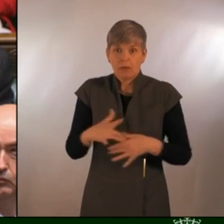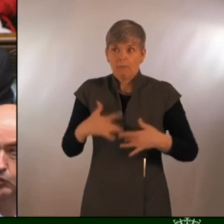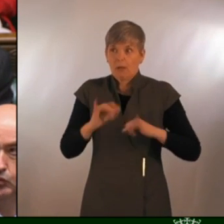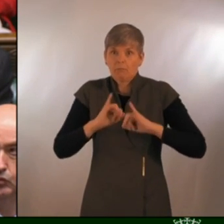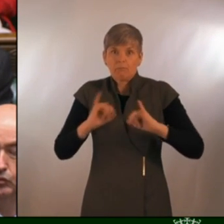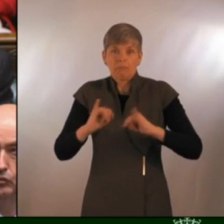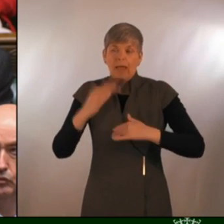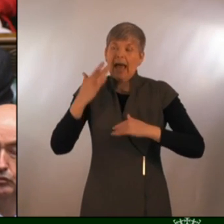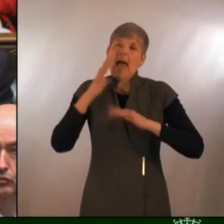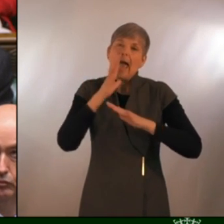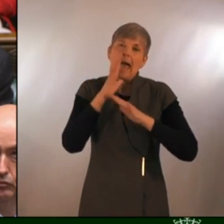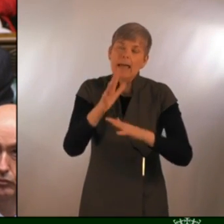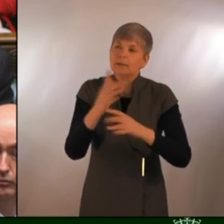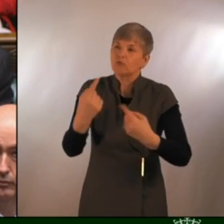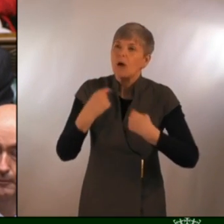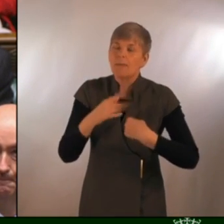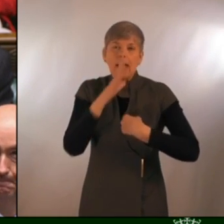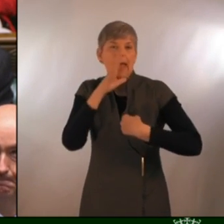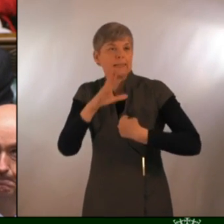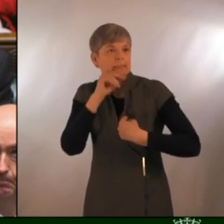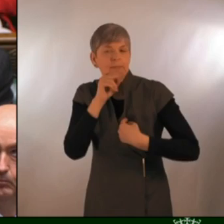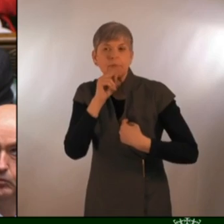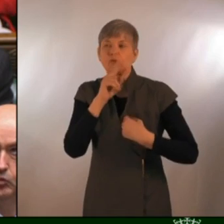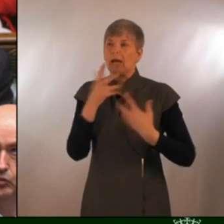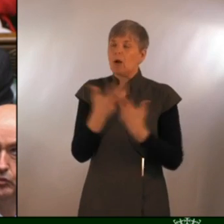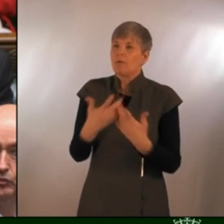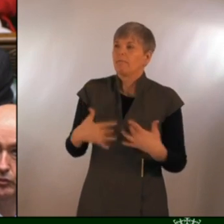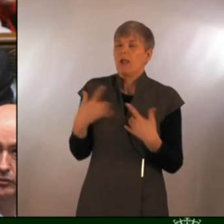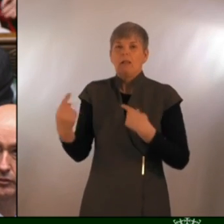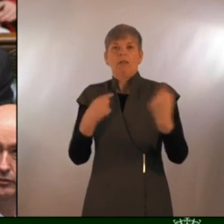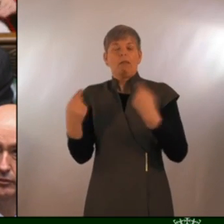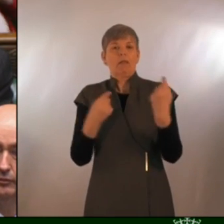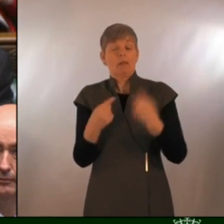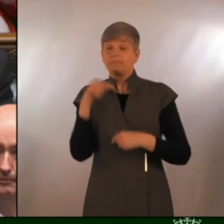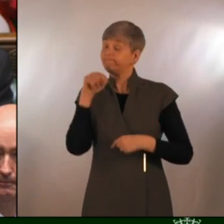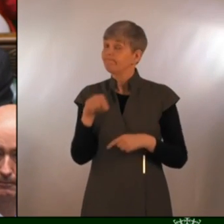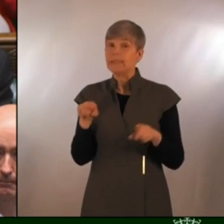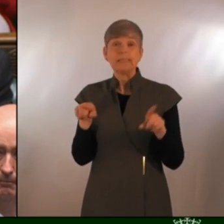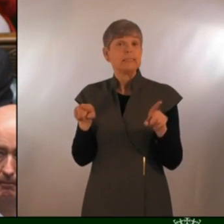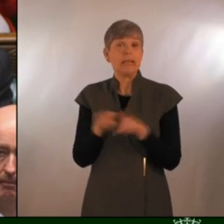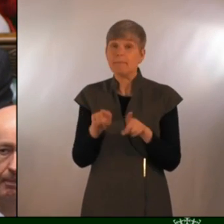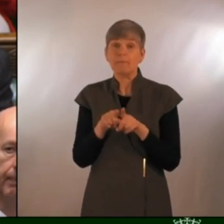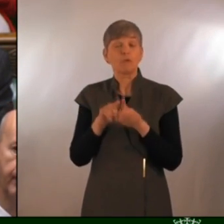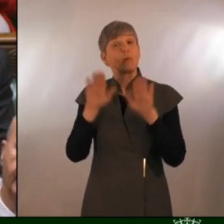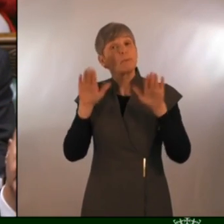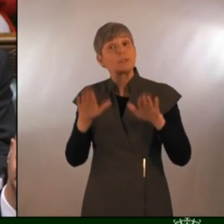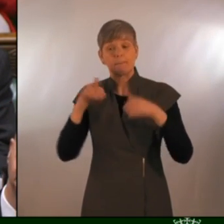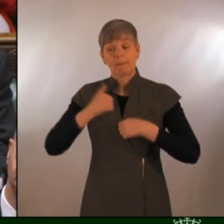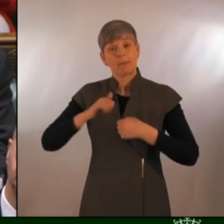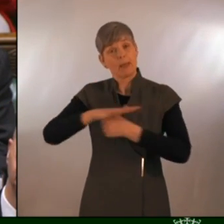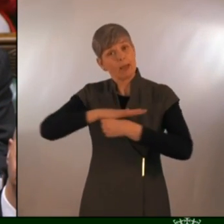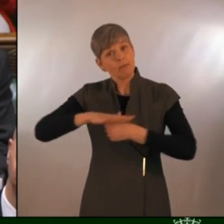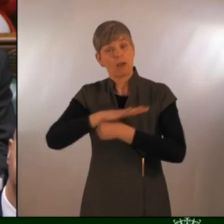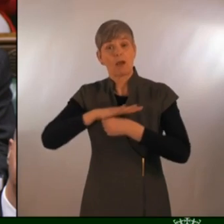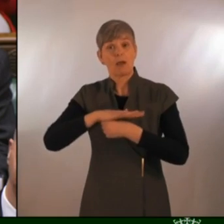and hate speech infects public life. These are also the concerns of Muslims in my constituency. I urge members of the House to